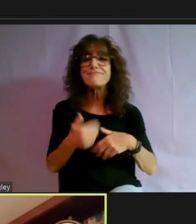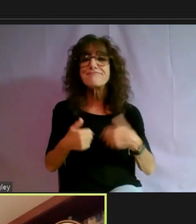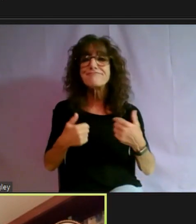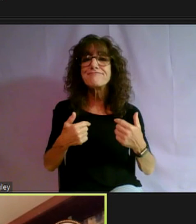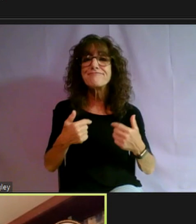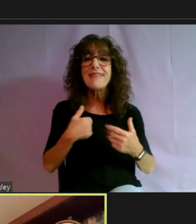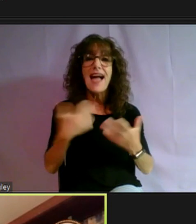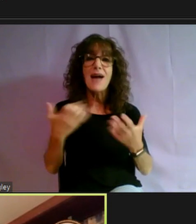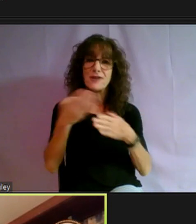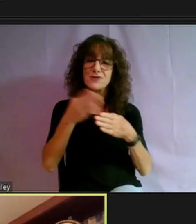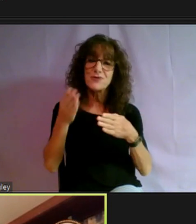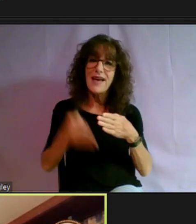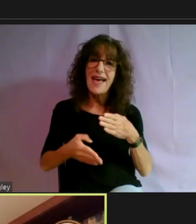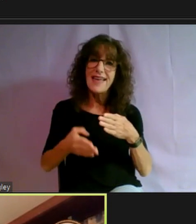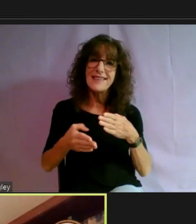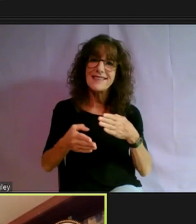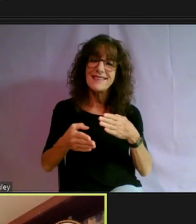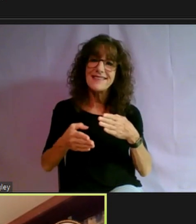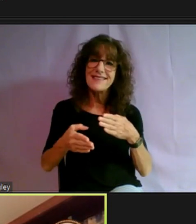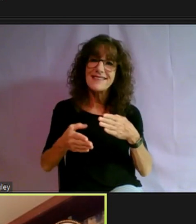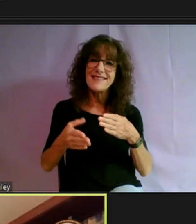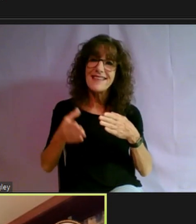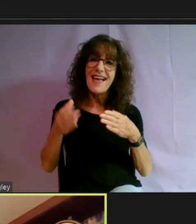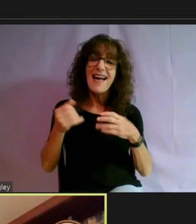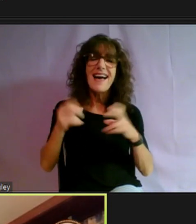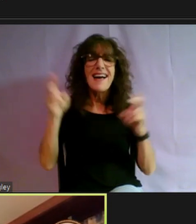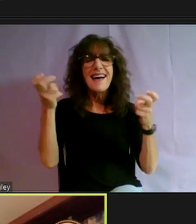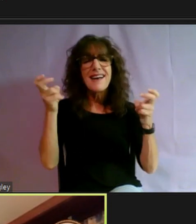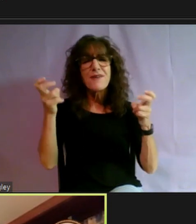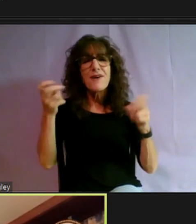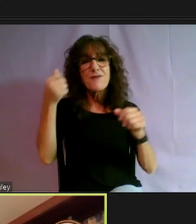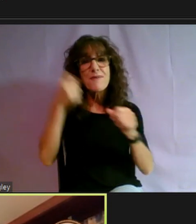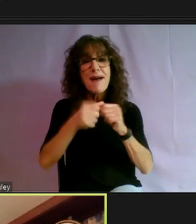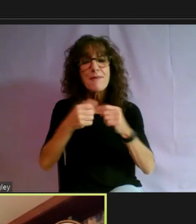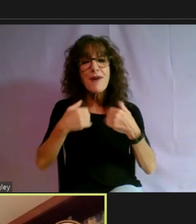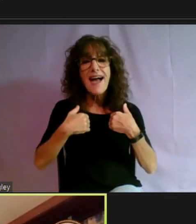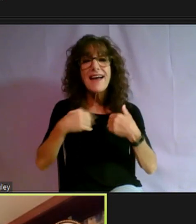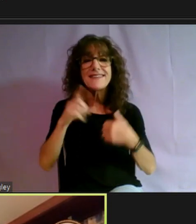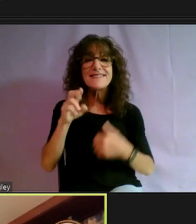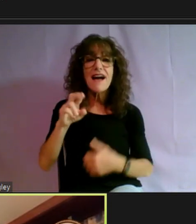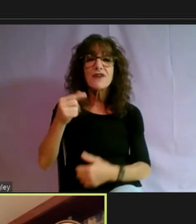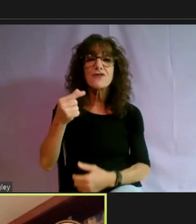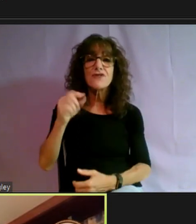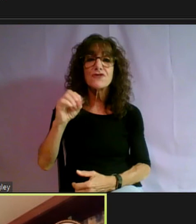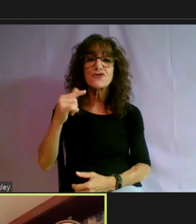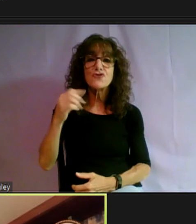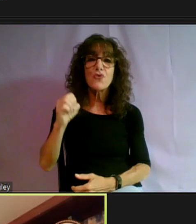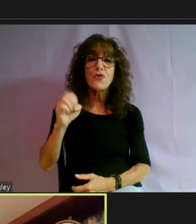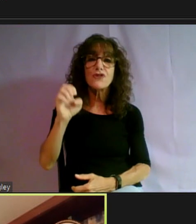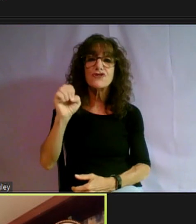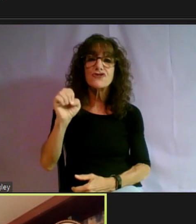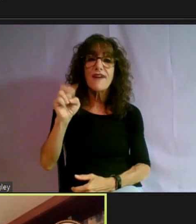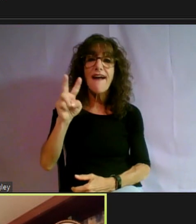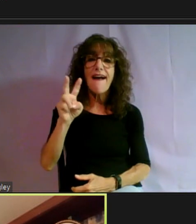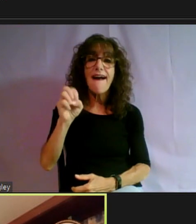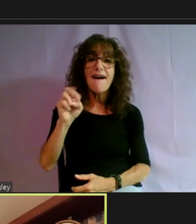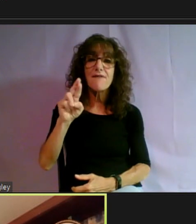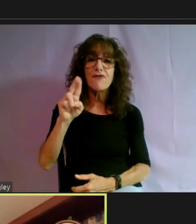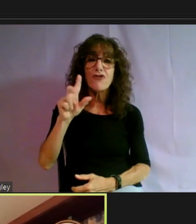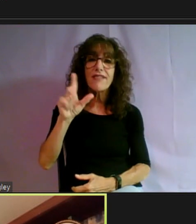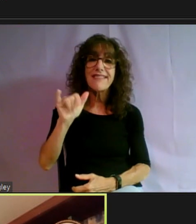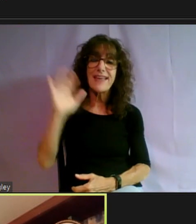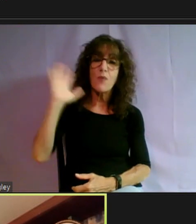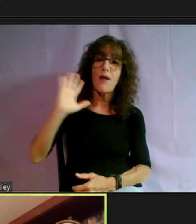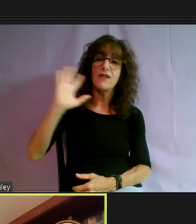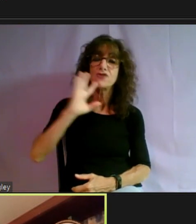I want to end just by quoting. Remember that we had Dr. George Everly with us early on, talking about the